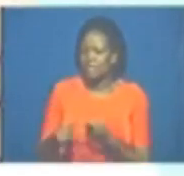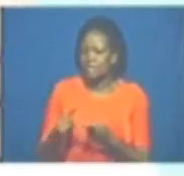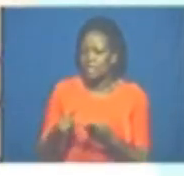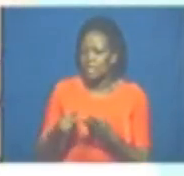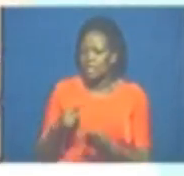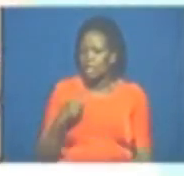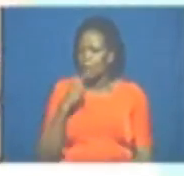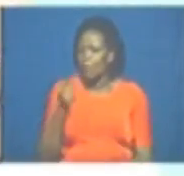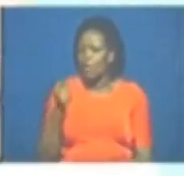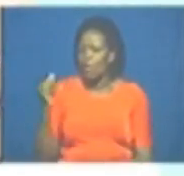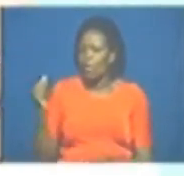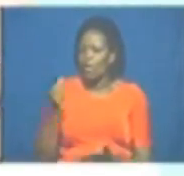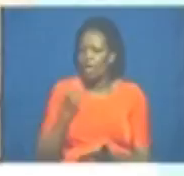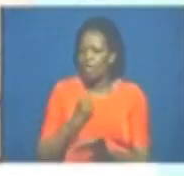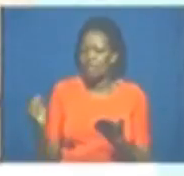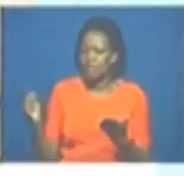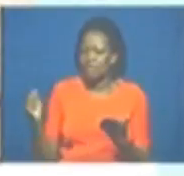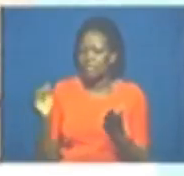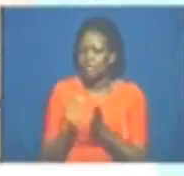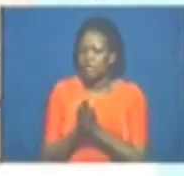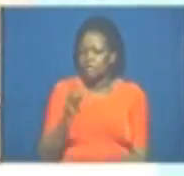Coast General, the rest of the hospitals